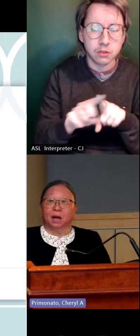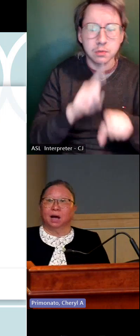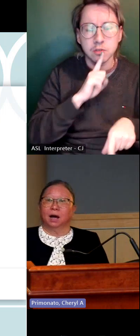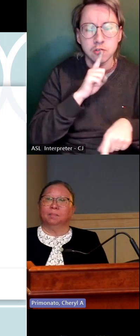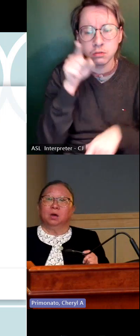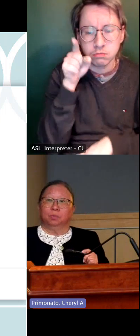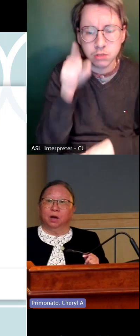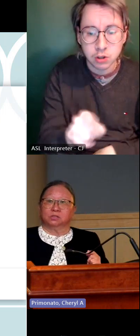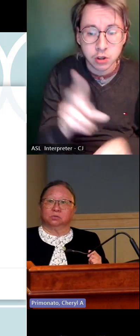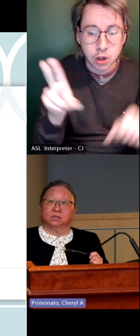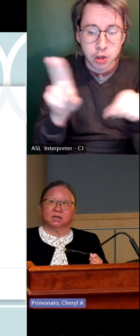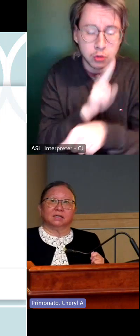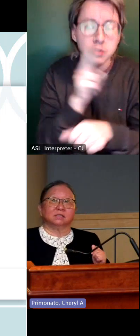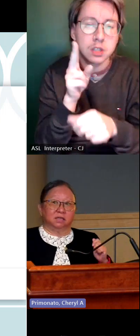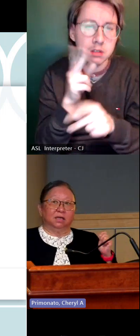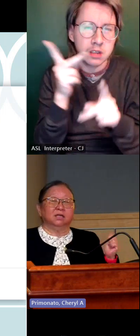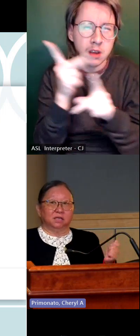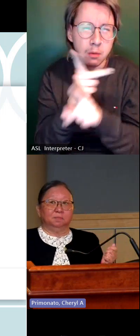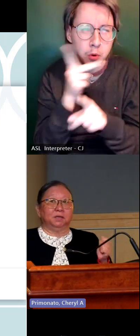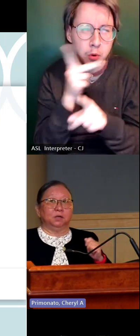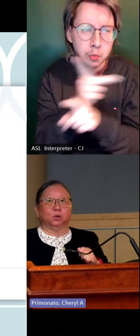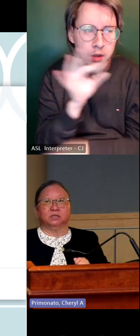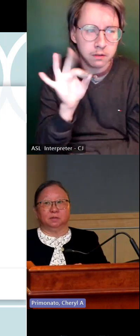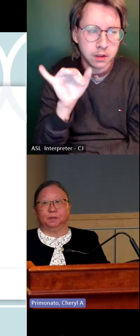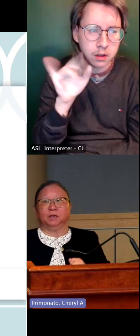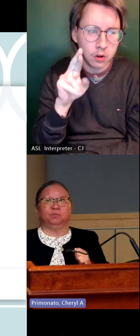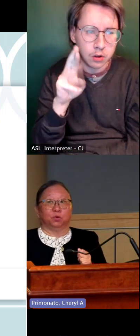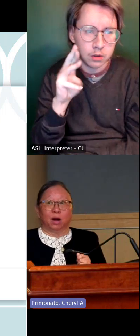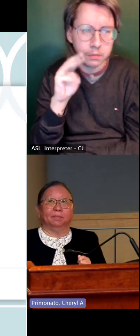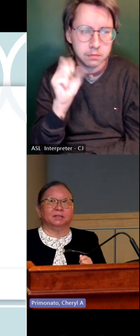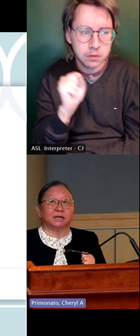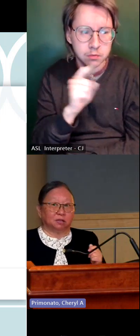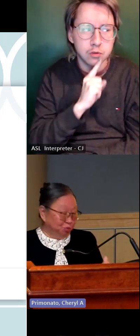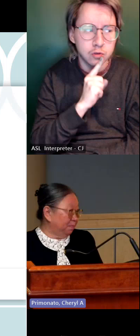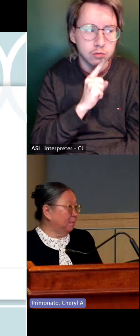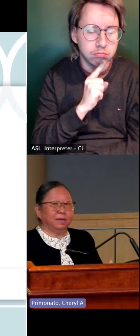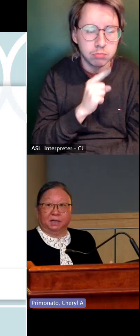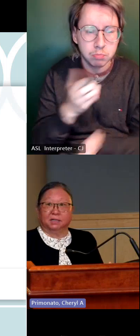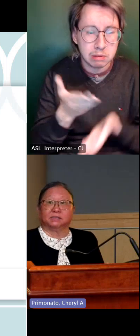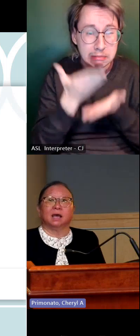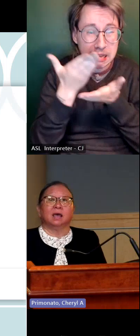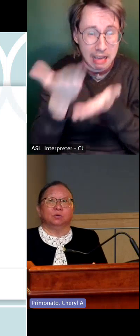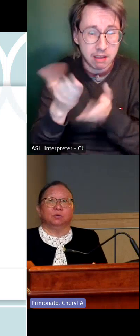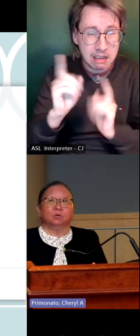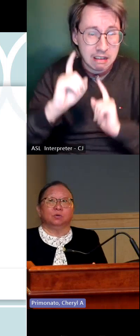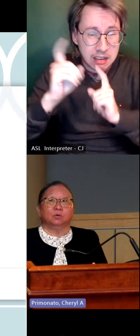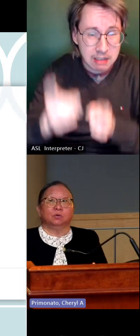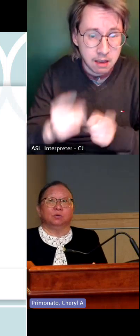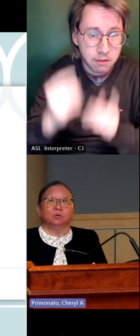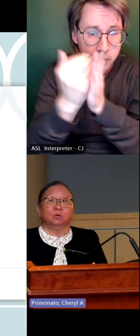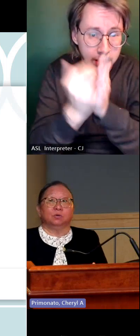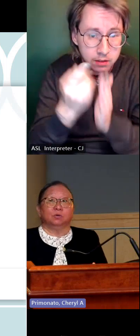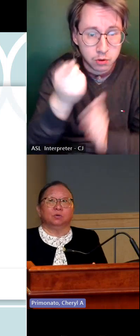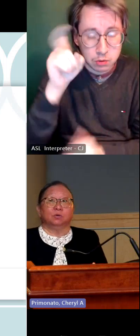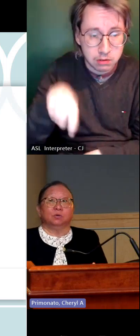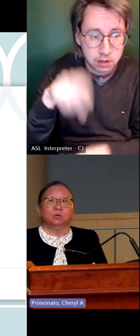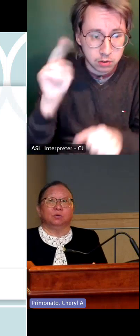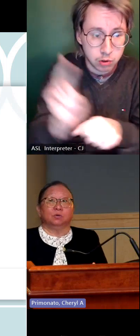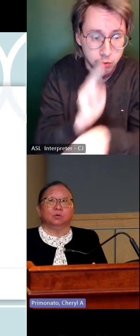contractor. We also discuss the DBE or DB requirements at the pre-bid meetings. We provide the